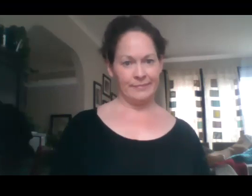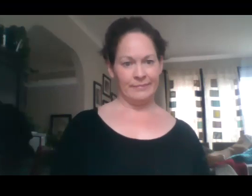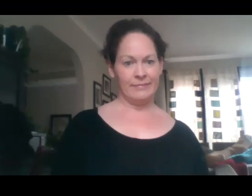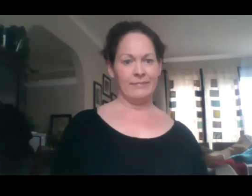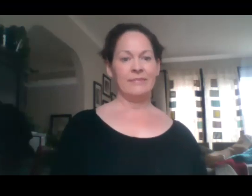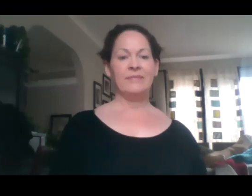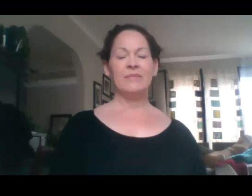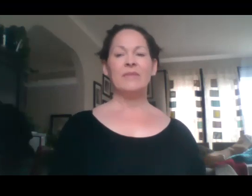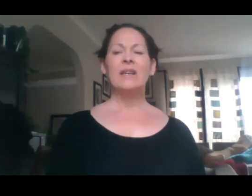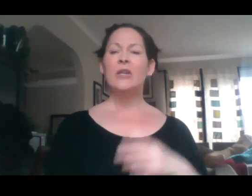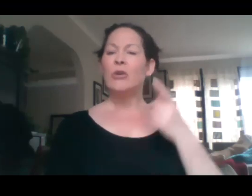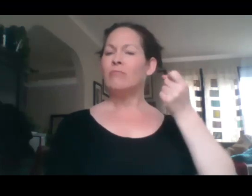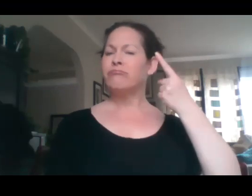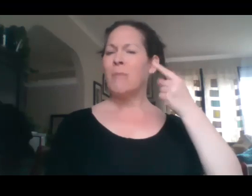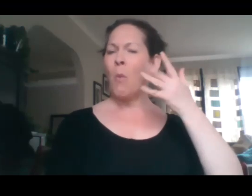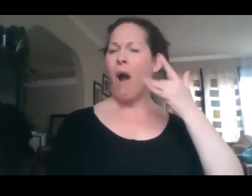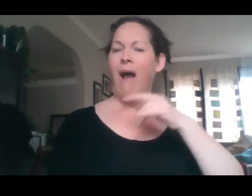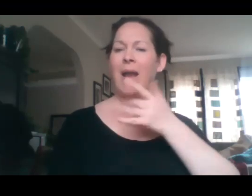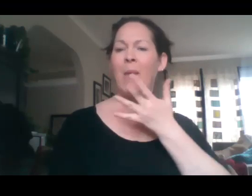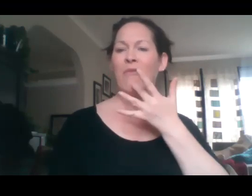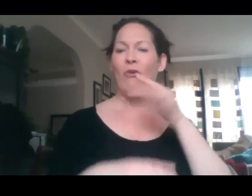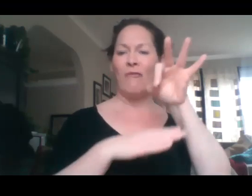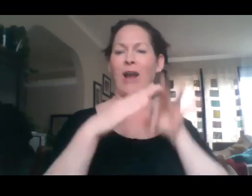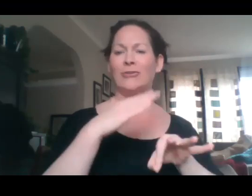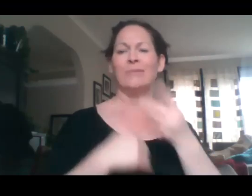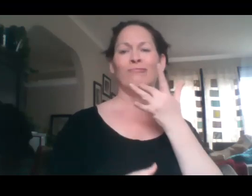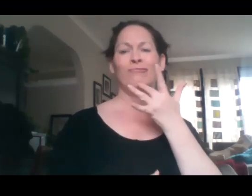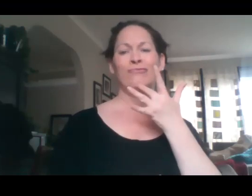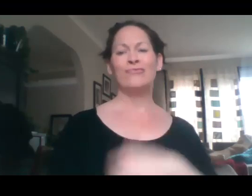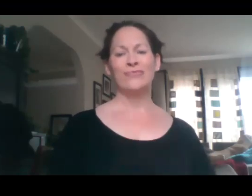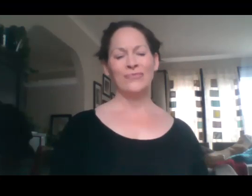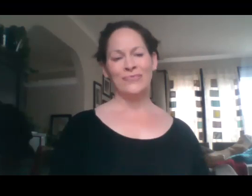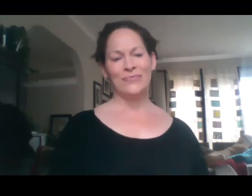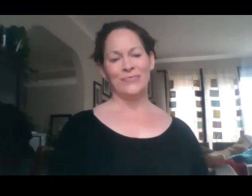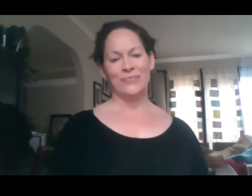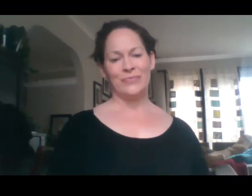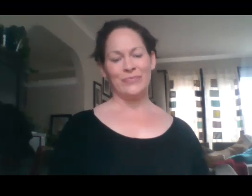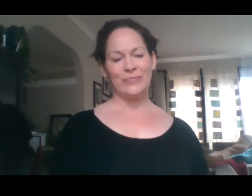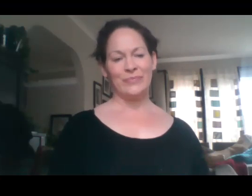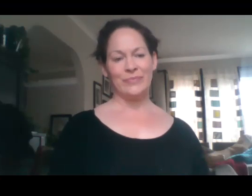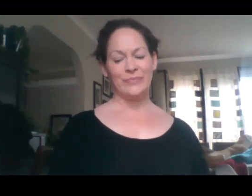And you'll see why I like fractional exponents here.